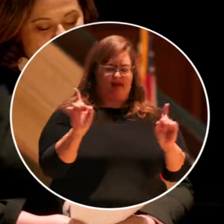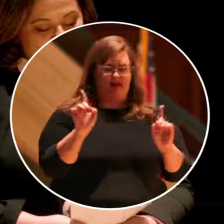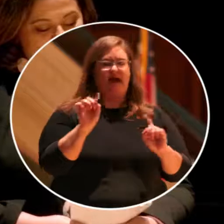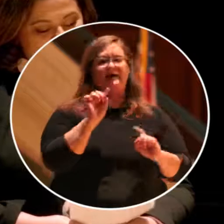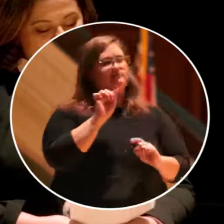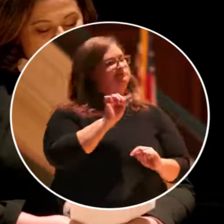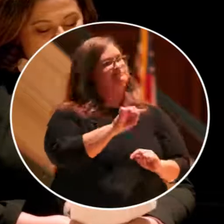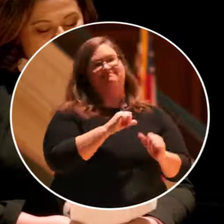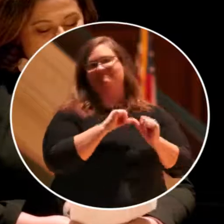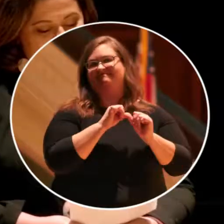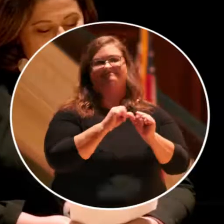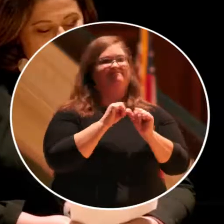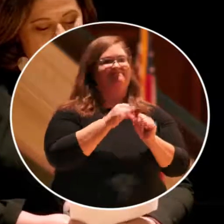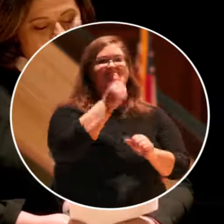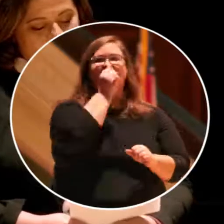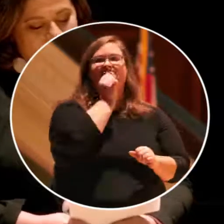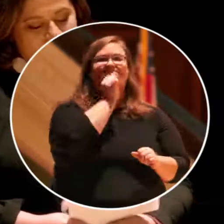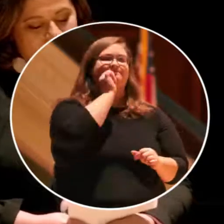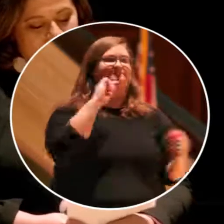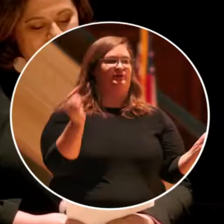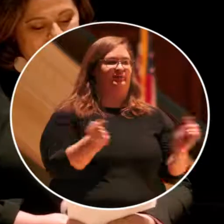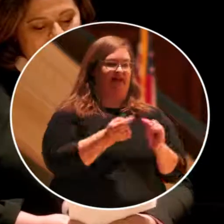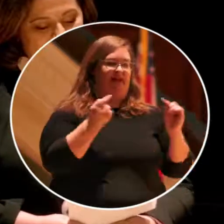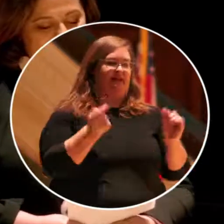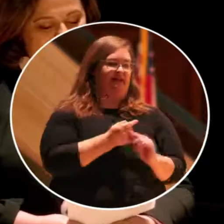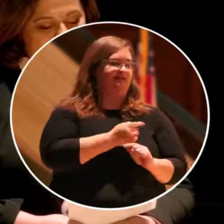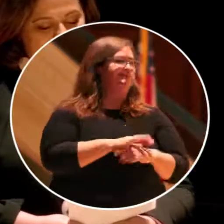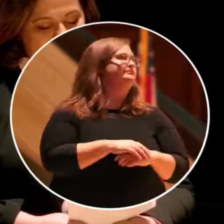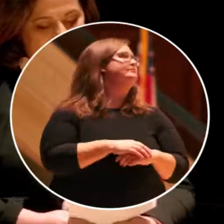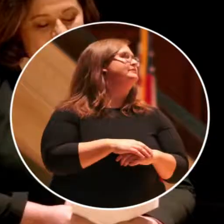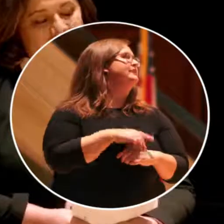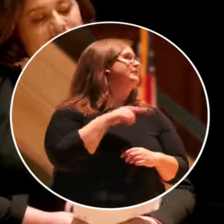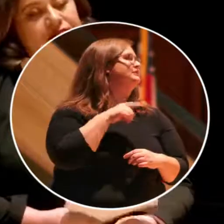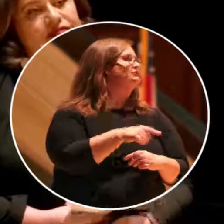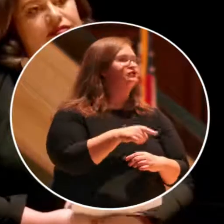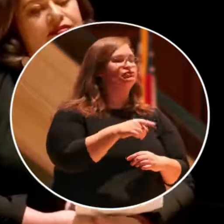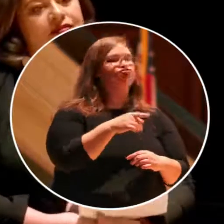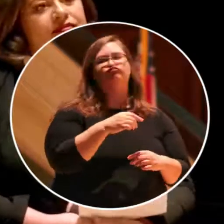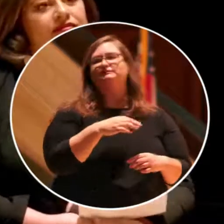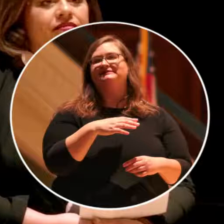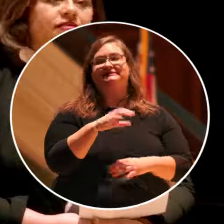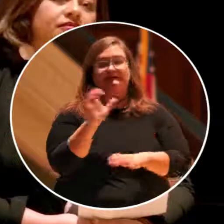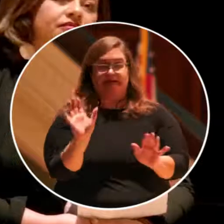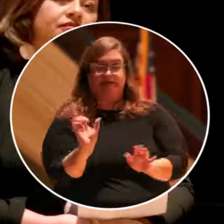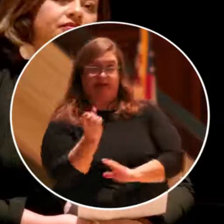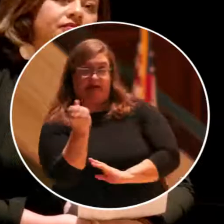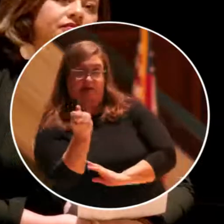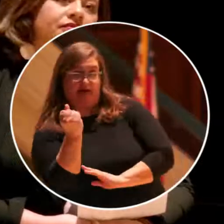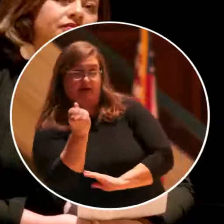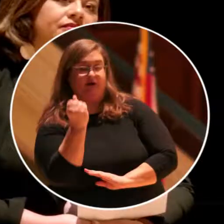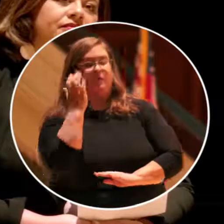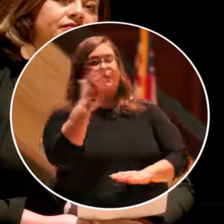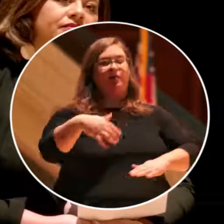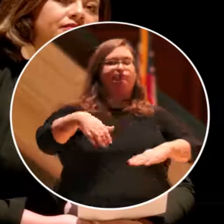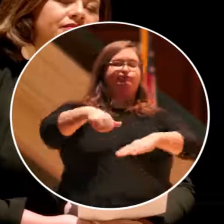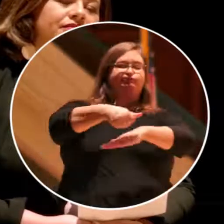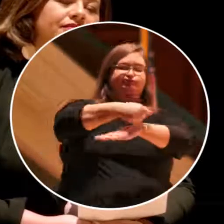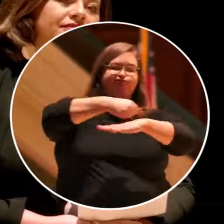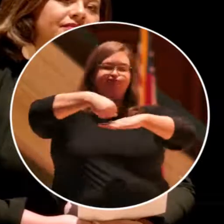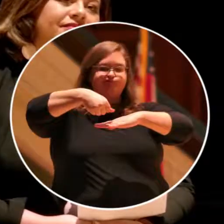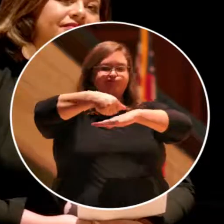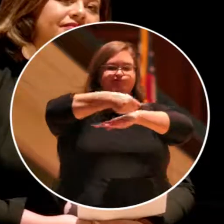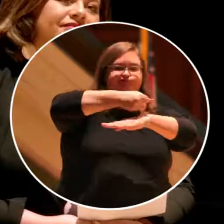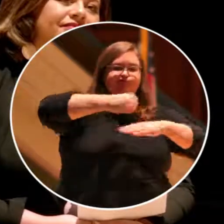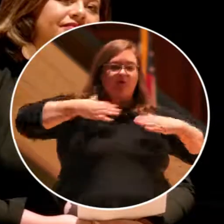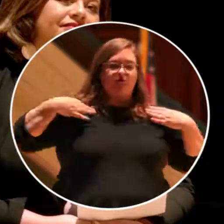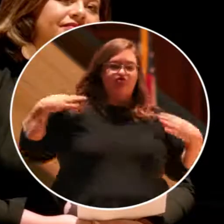to perfection. On Saturdays, she presses her khaki pants along with a white blouse that she wears under a